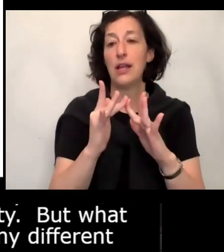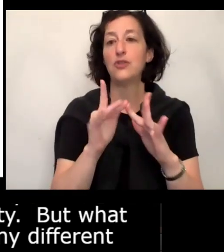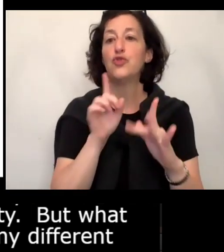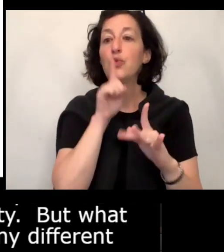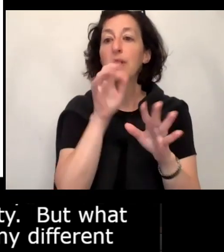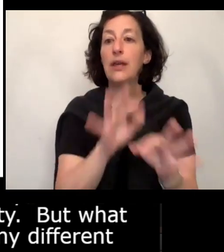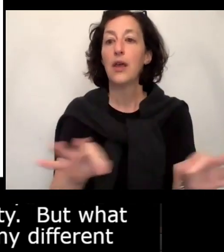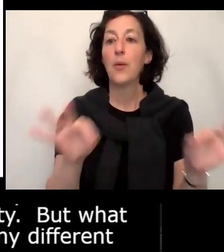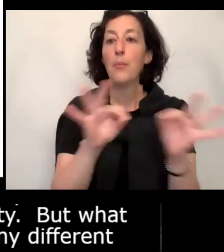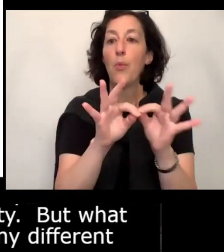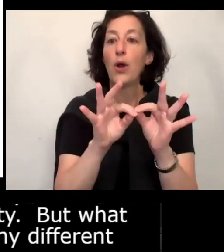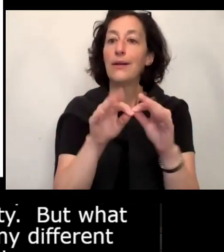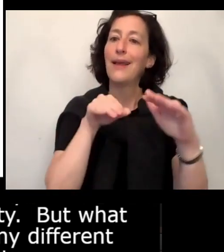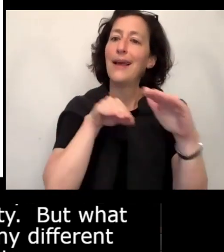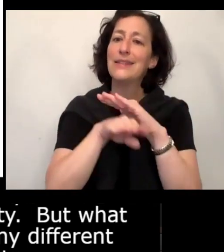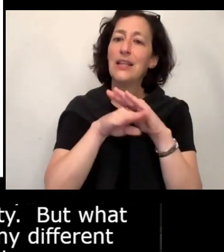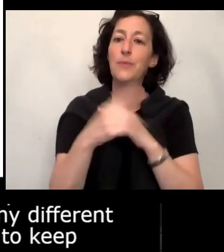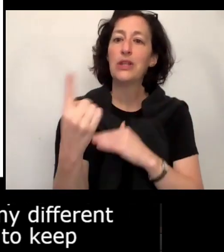mind.